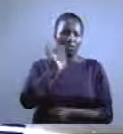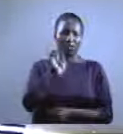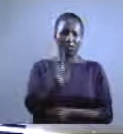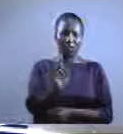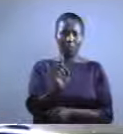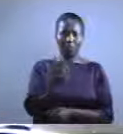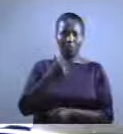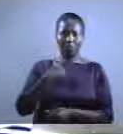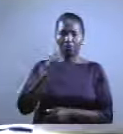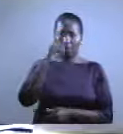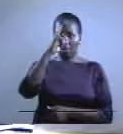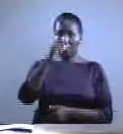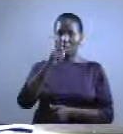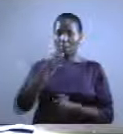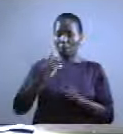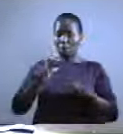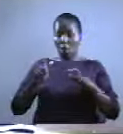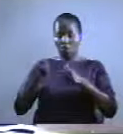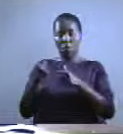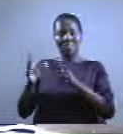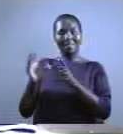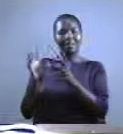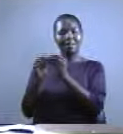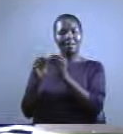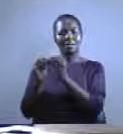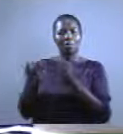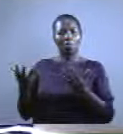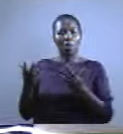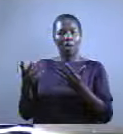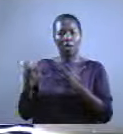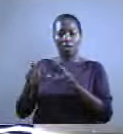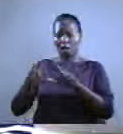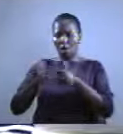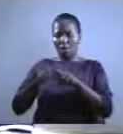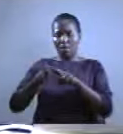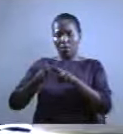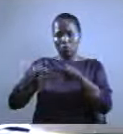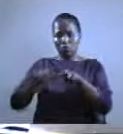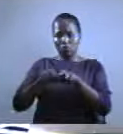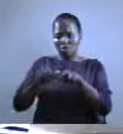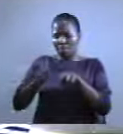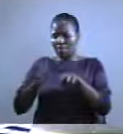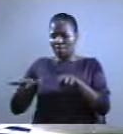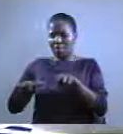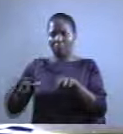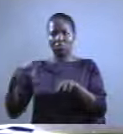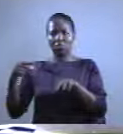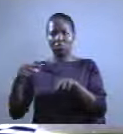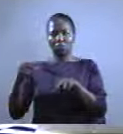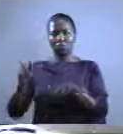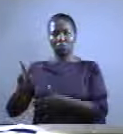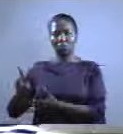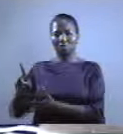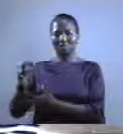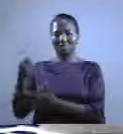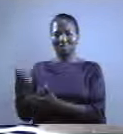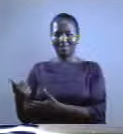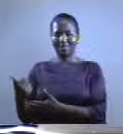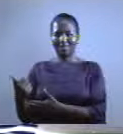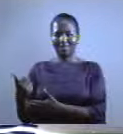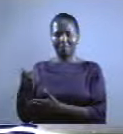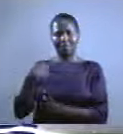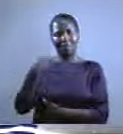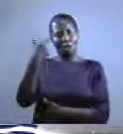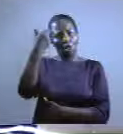on Police was sitting in a committee room just outside the chamber, G26, so I thought I